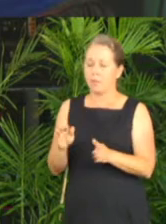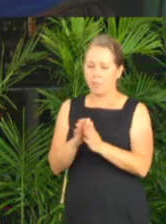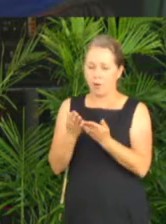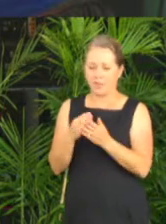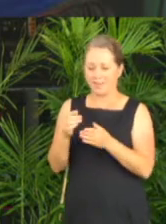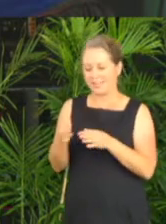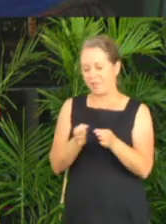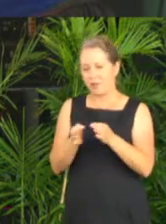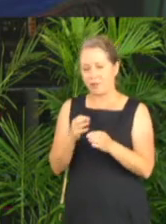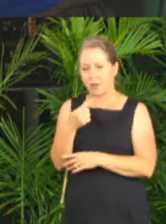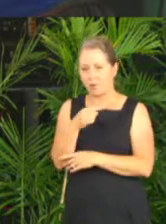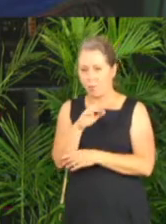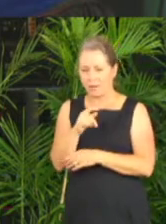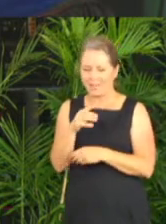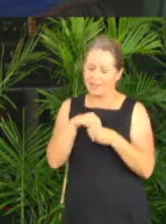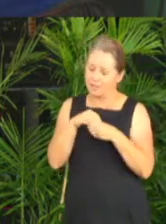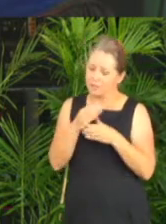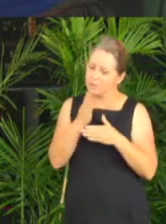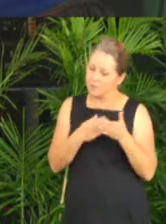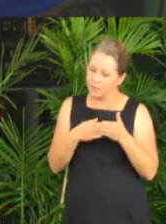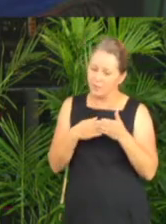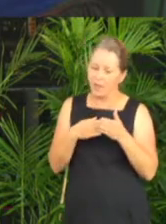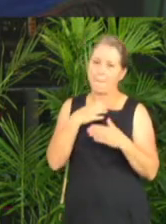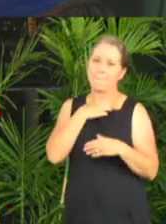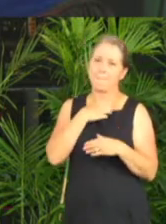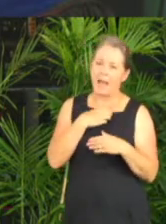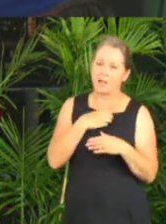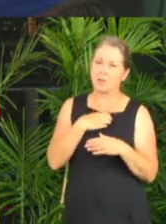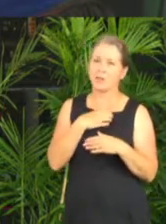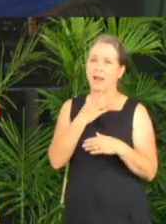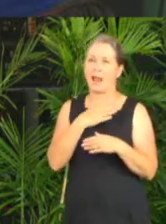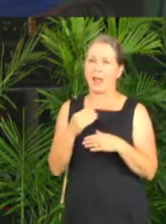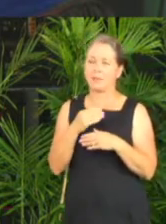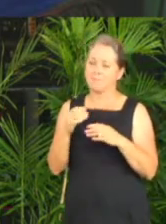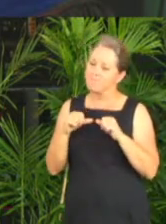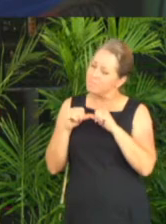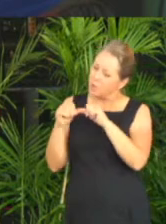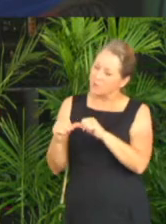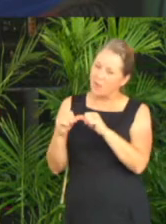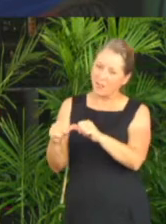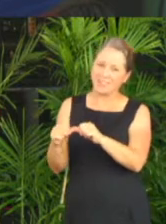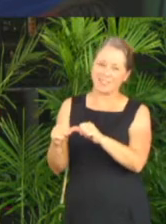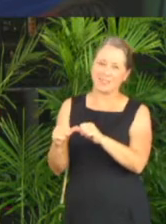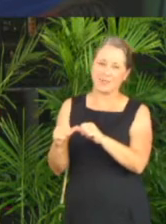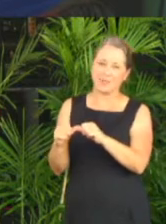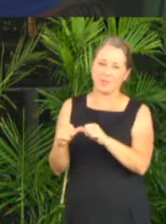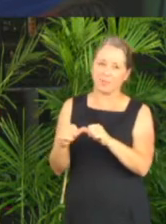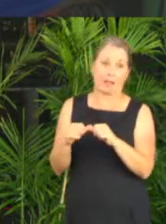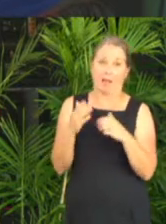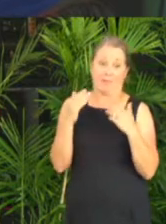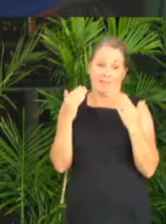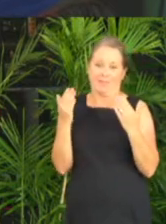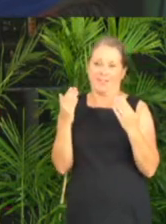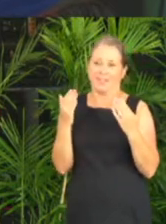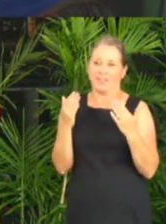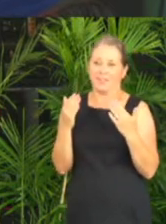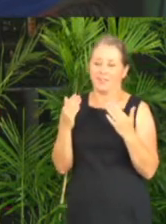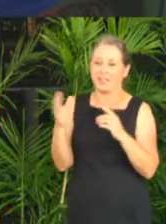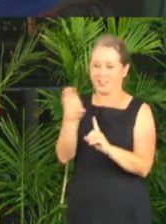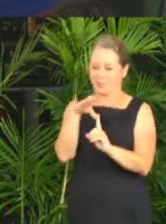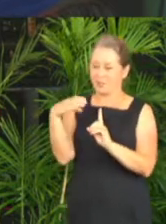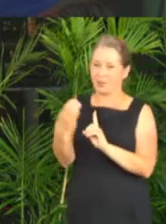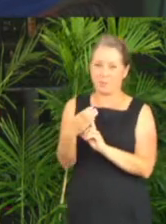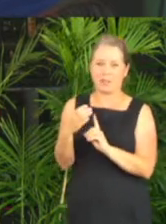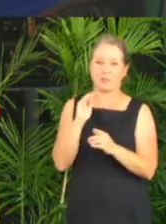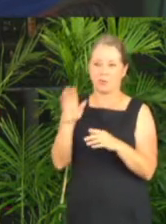grit, as being the intersection of passion and perseverance, little did I know that